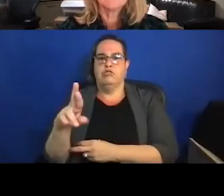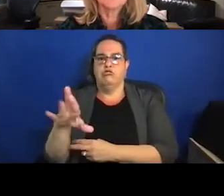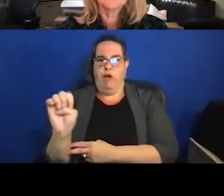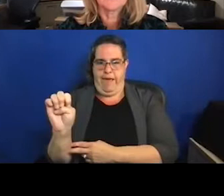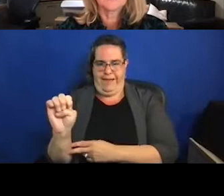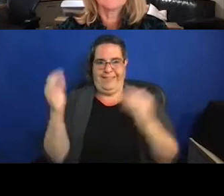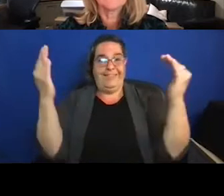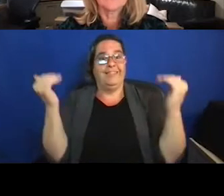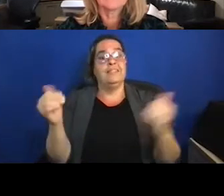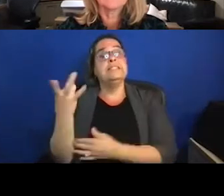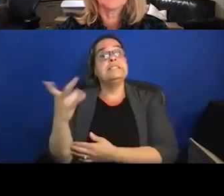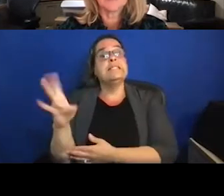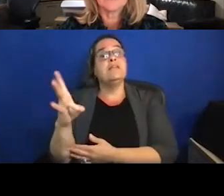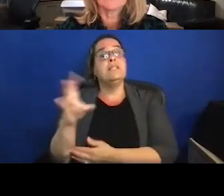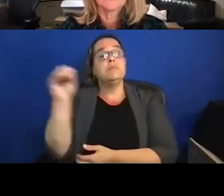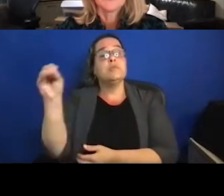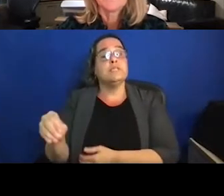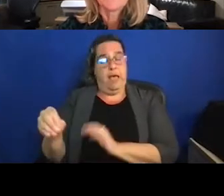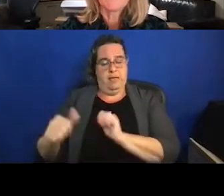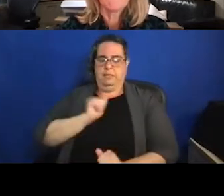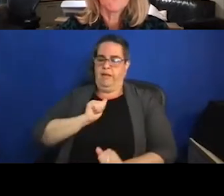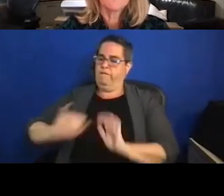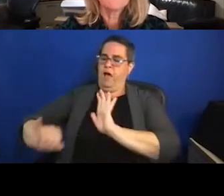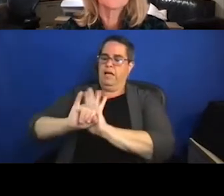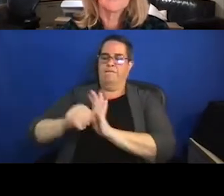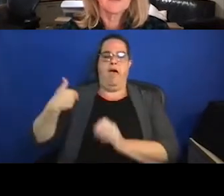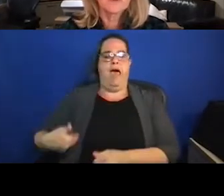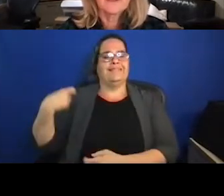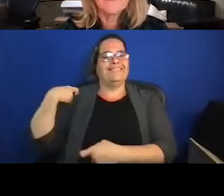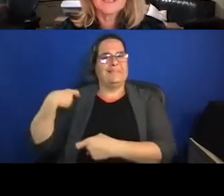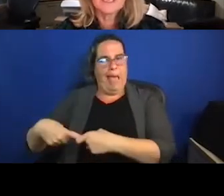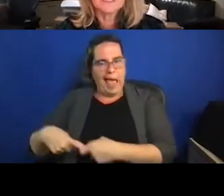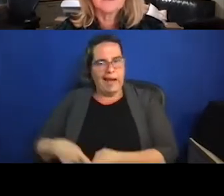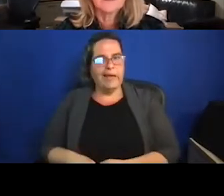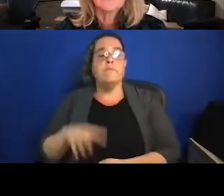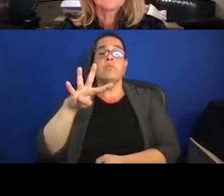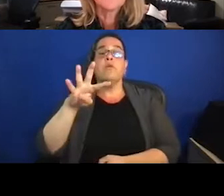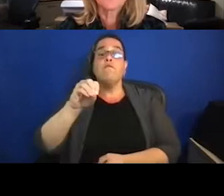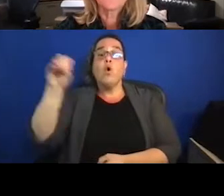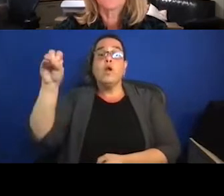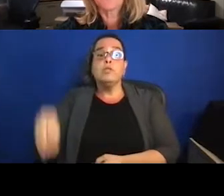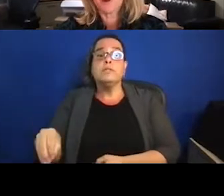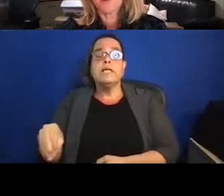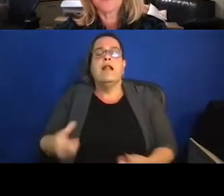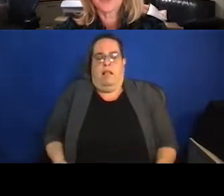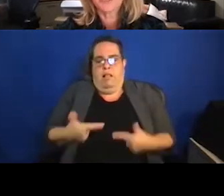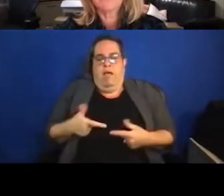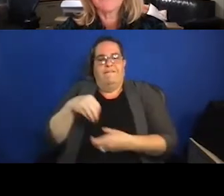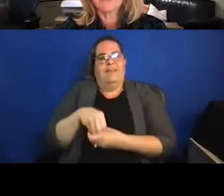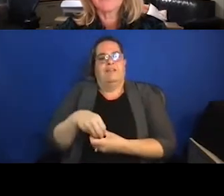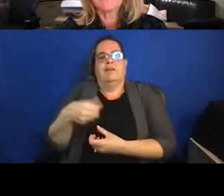and half were white, 35% were Black, 4% were Asian, 7%